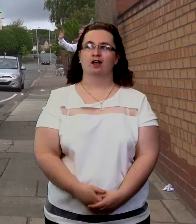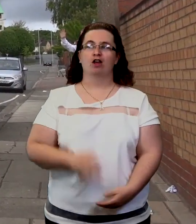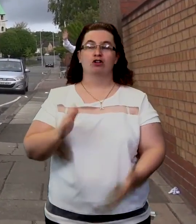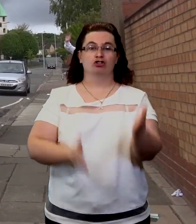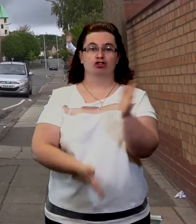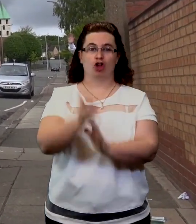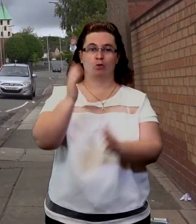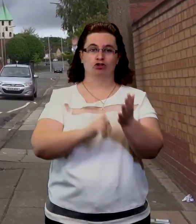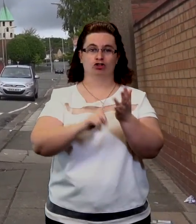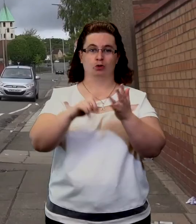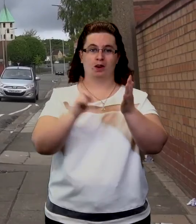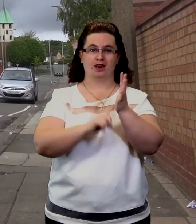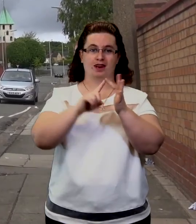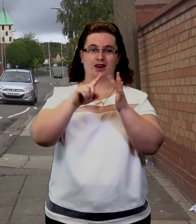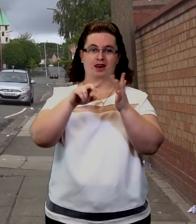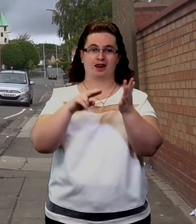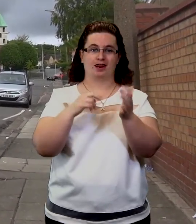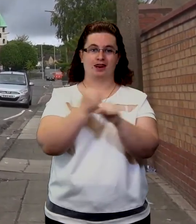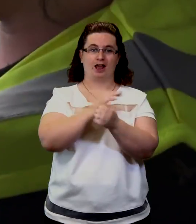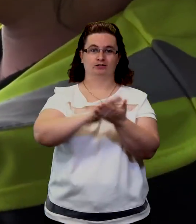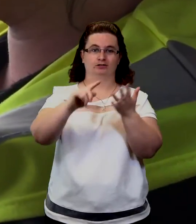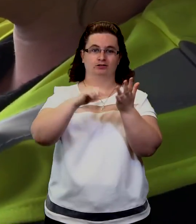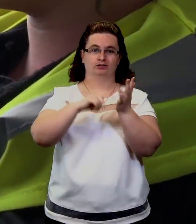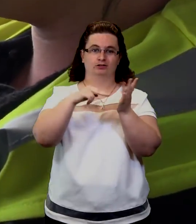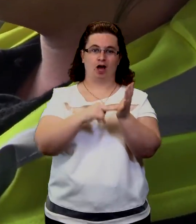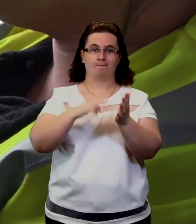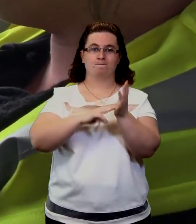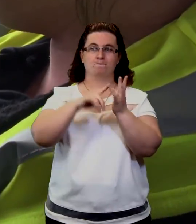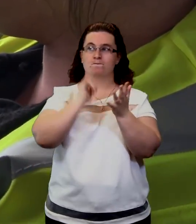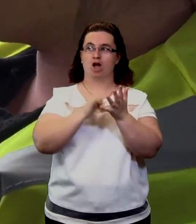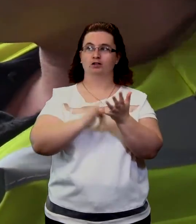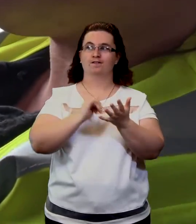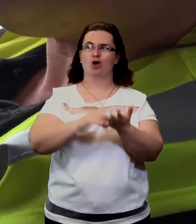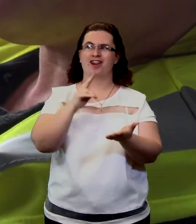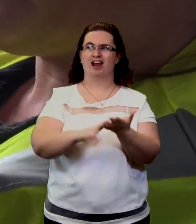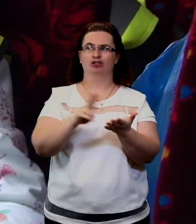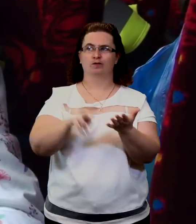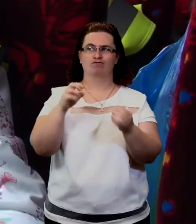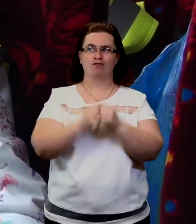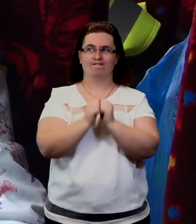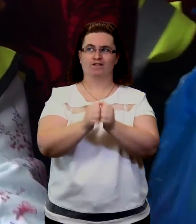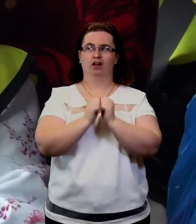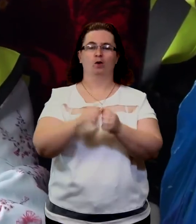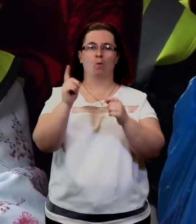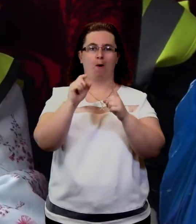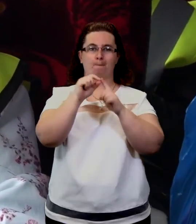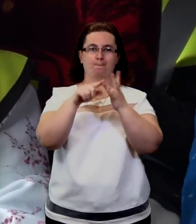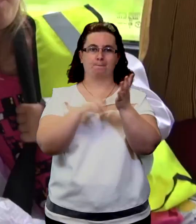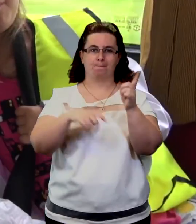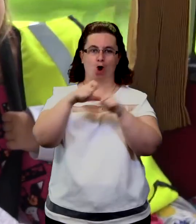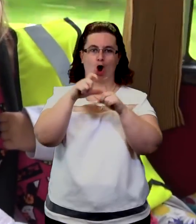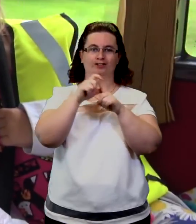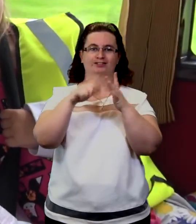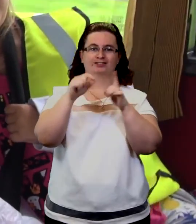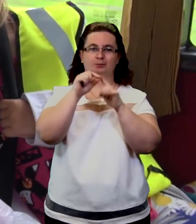We're going to Leighton up by Carnforth. It's a bird reserve, so it's sort of like a nature reserve too.